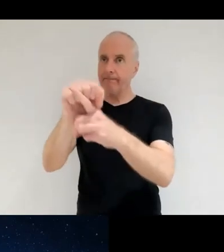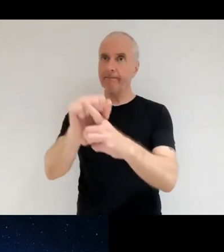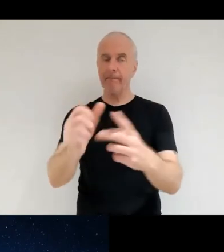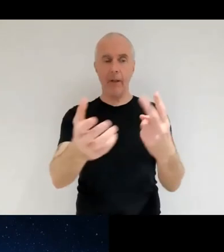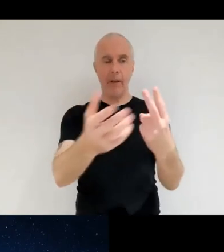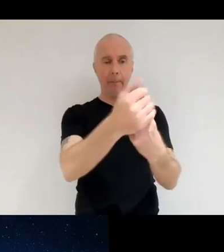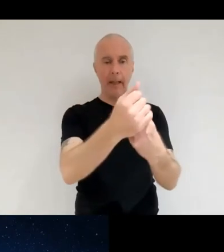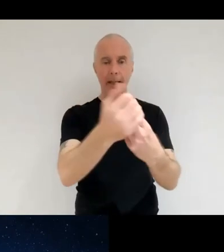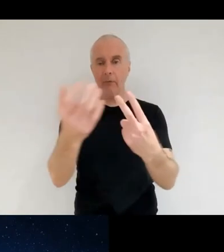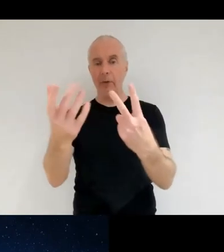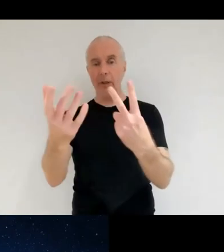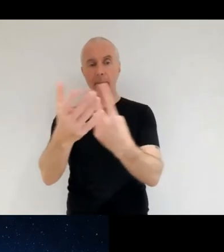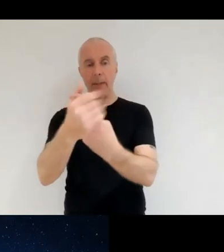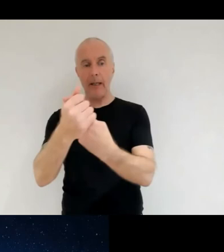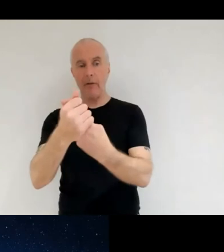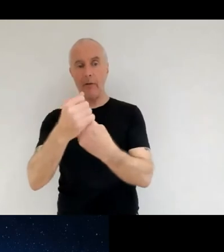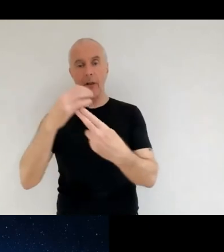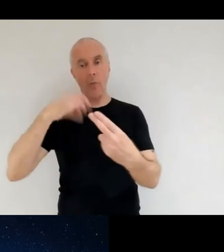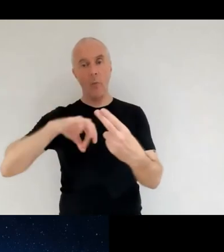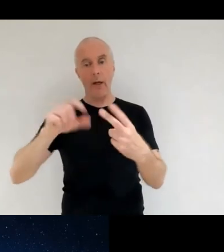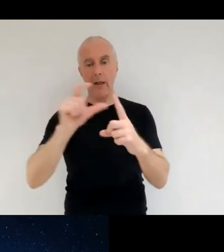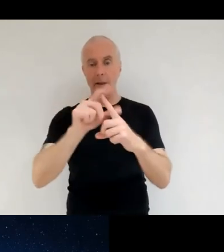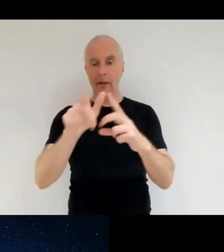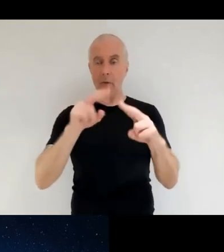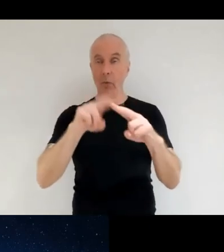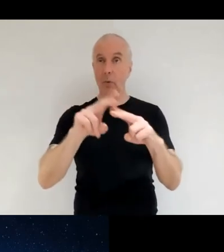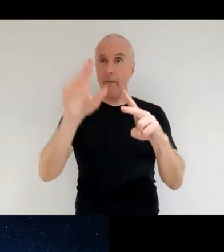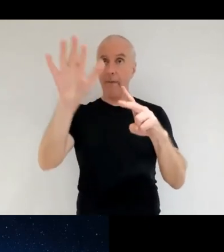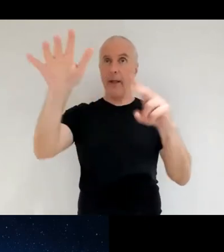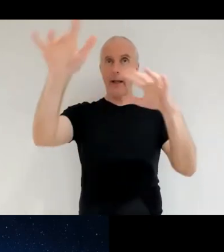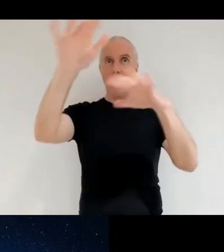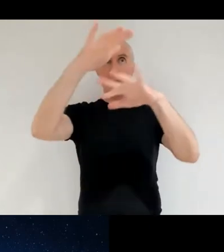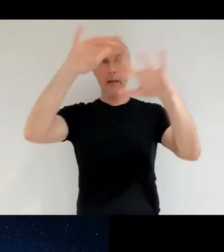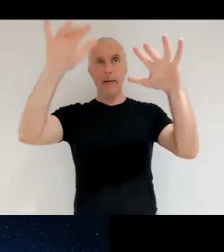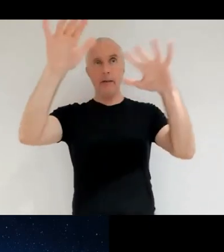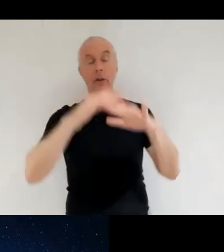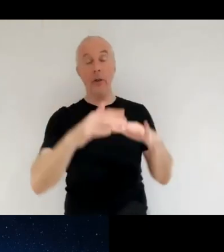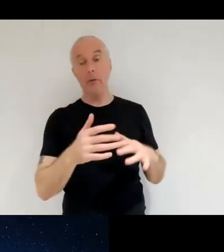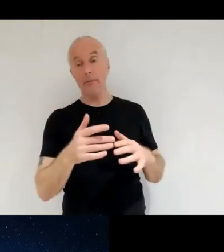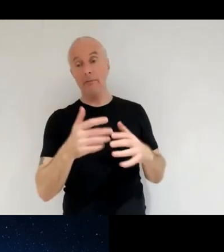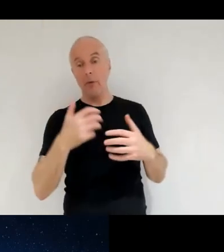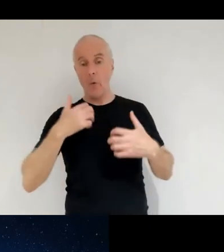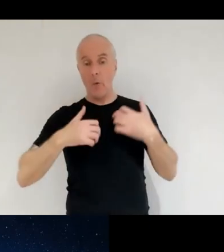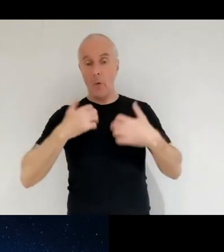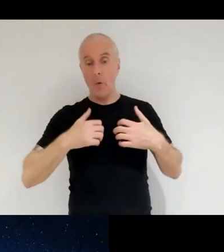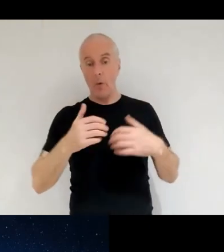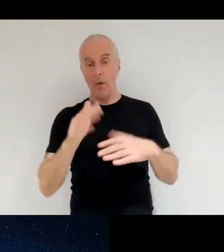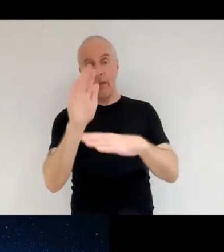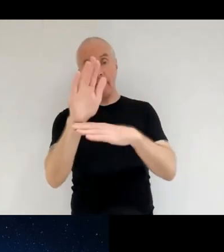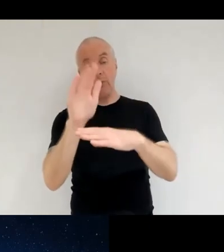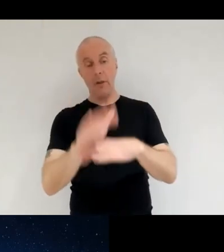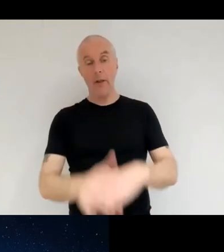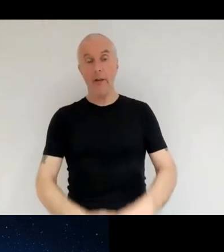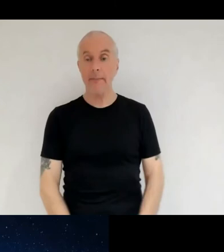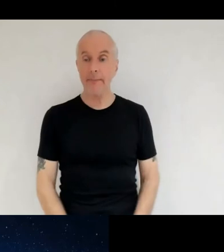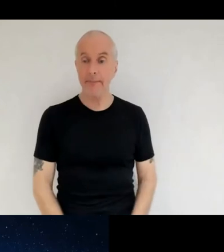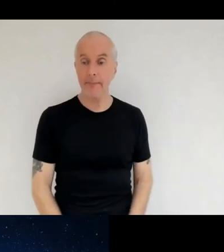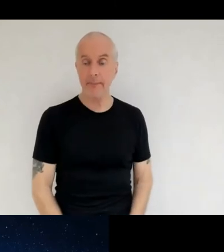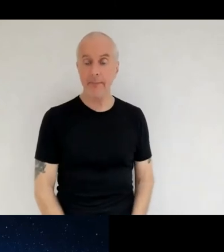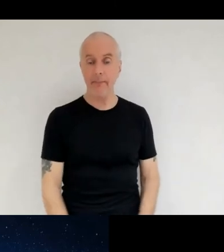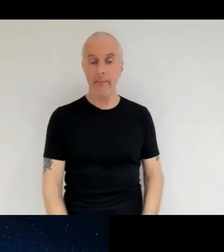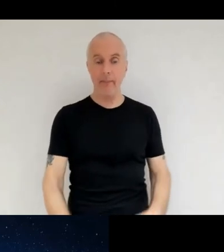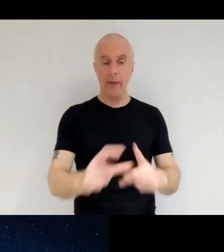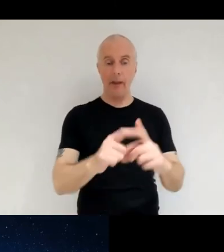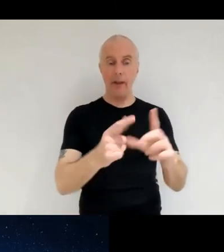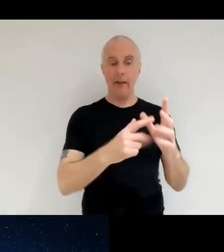galaxy. So that's the limit here. So that's what we're talking about. Exciting. Yeah, brilliant. Thank you. David's asked, what is